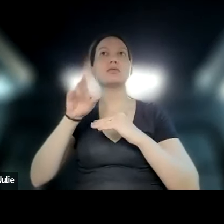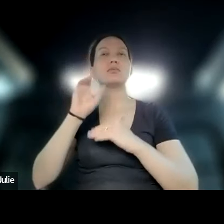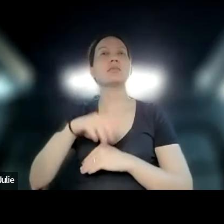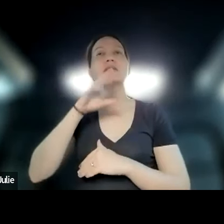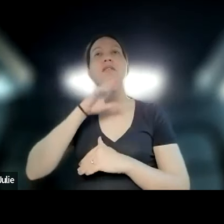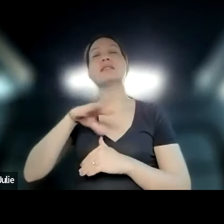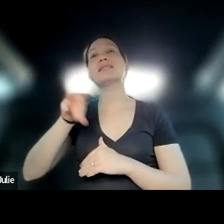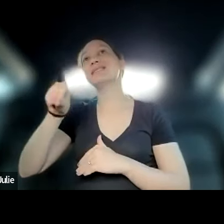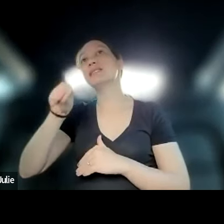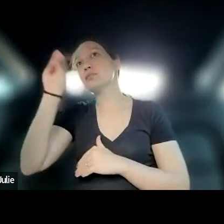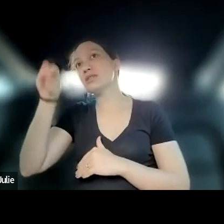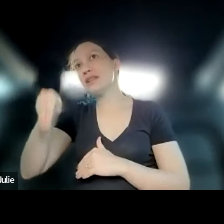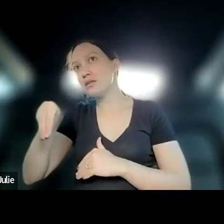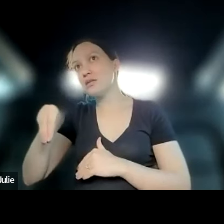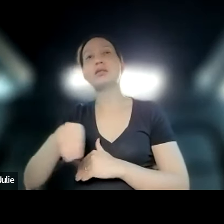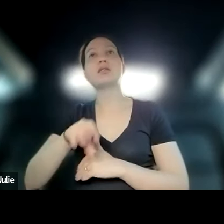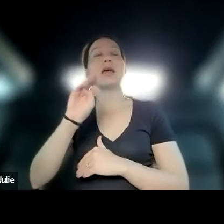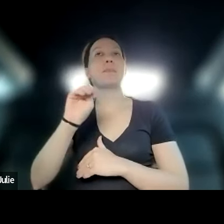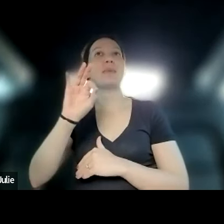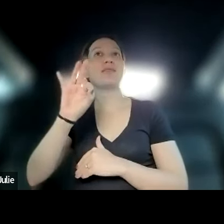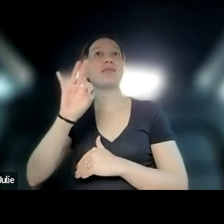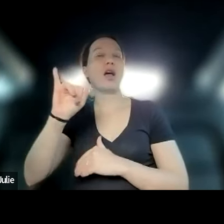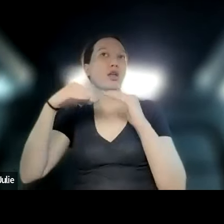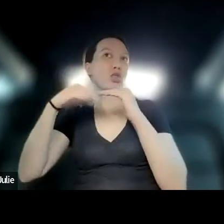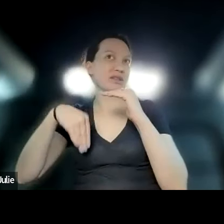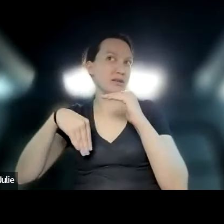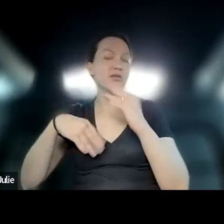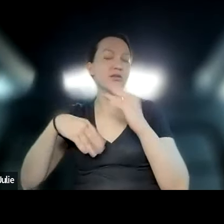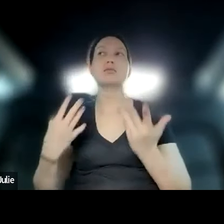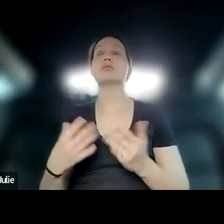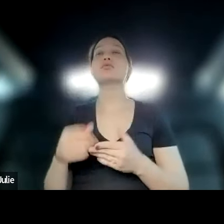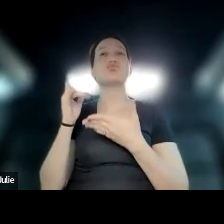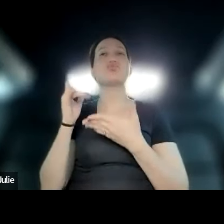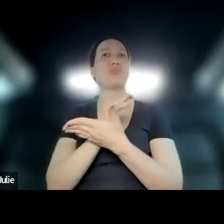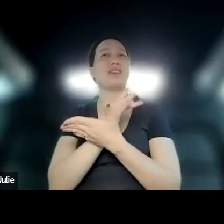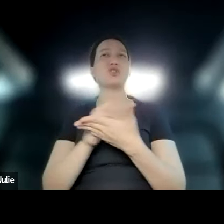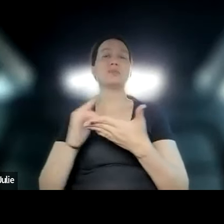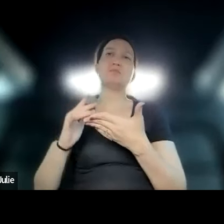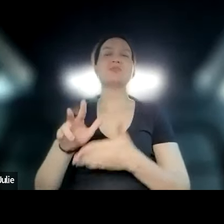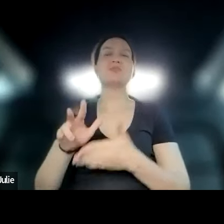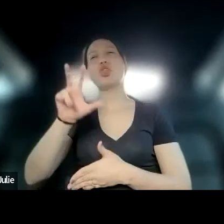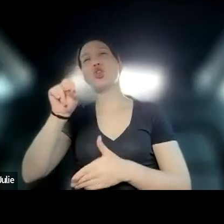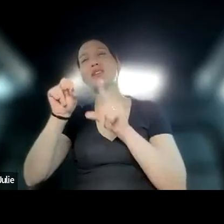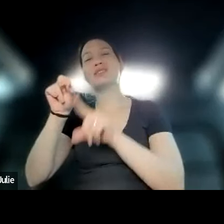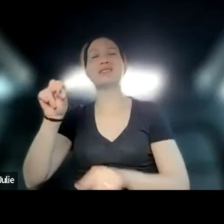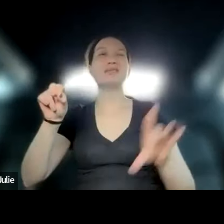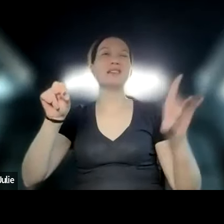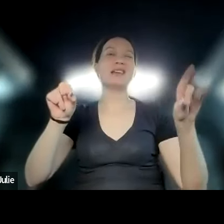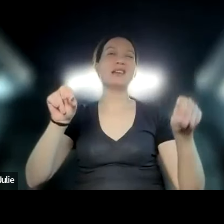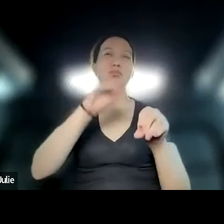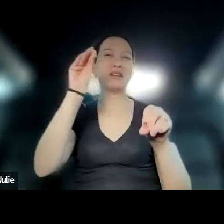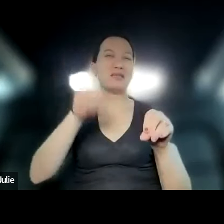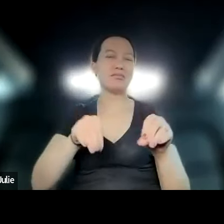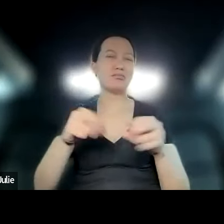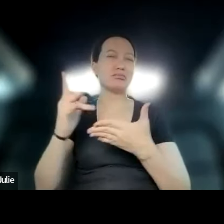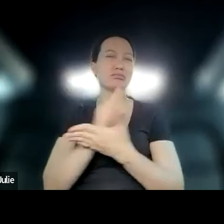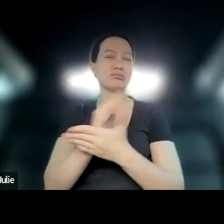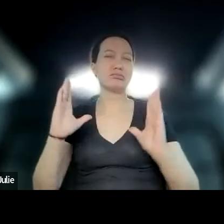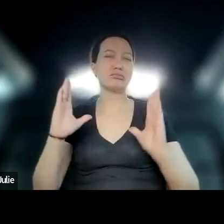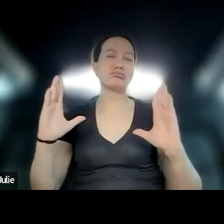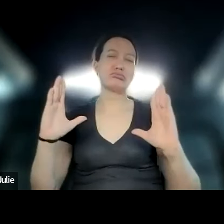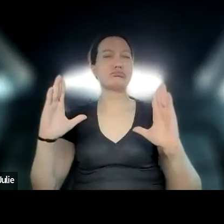60% MFI or less. And the range would be somewhere between 30% and 80%. Like I said, that, or